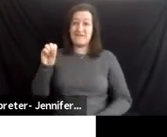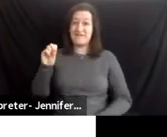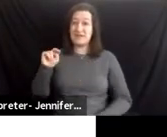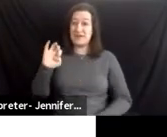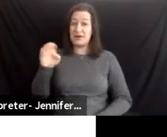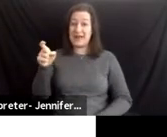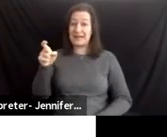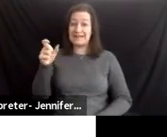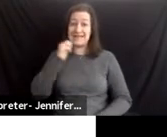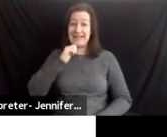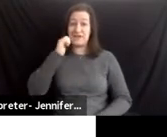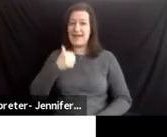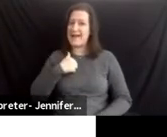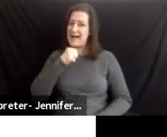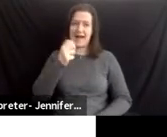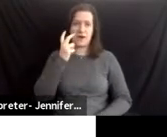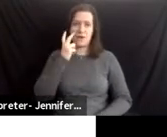problem.